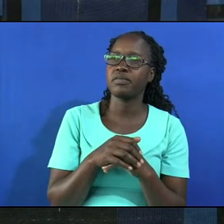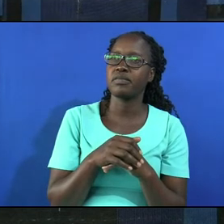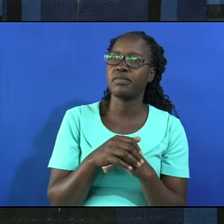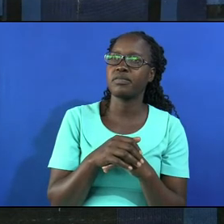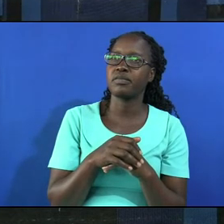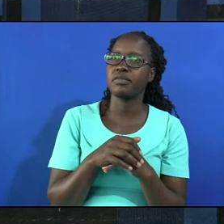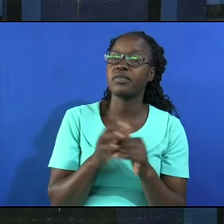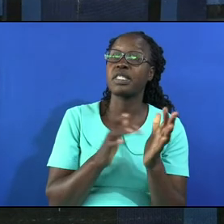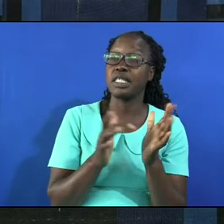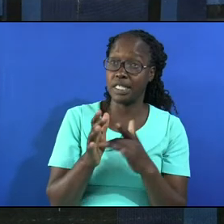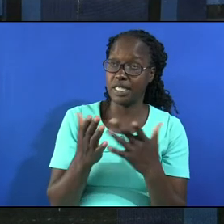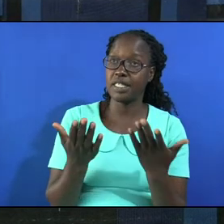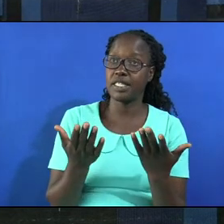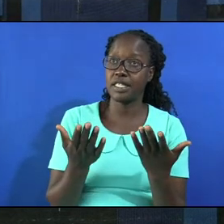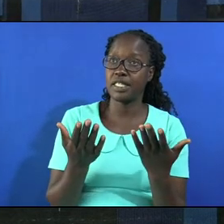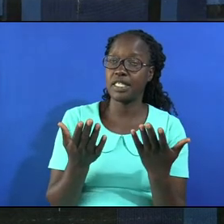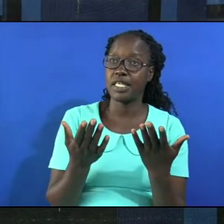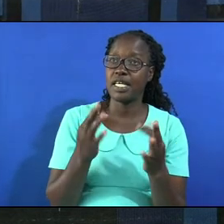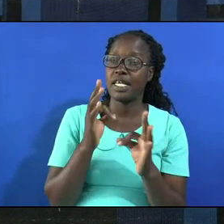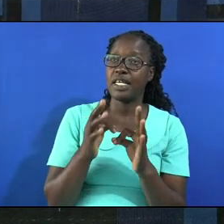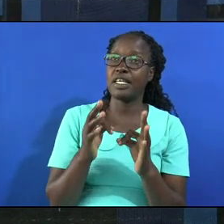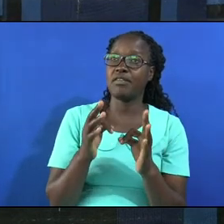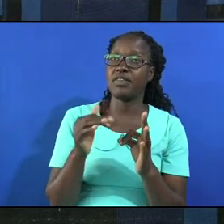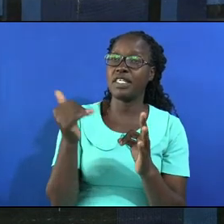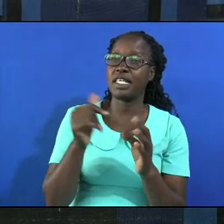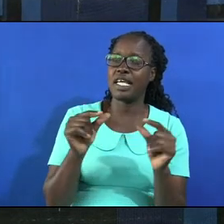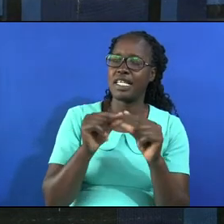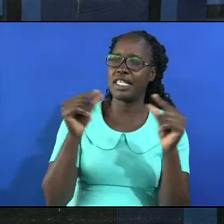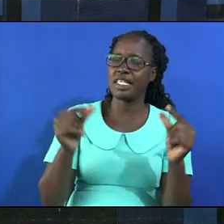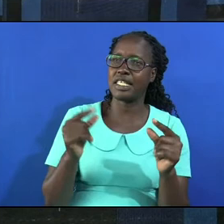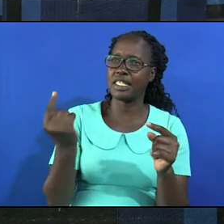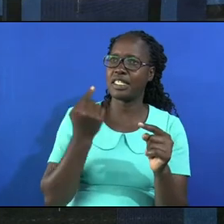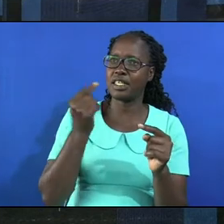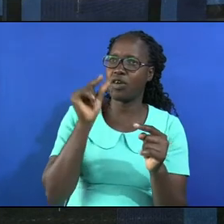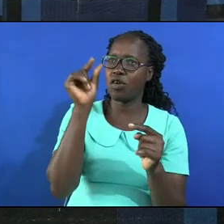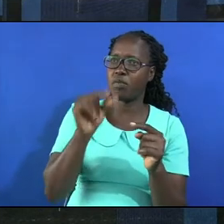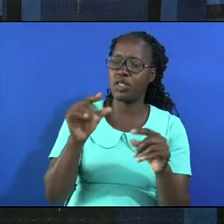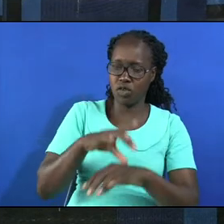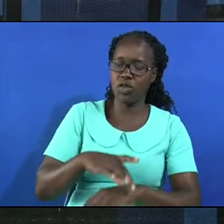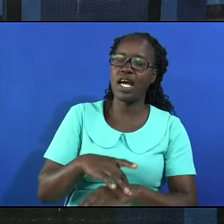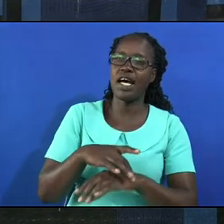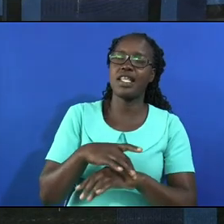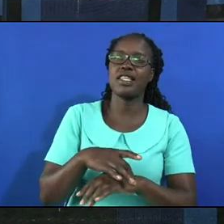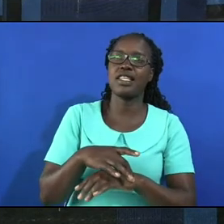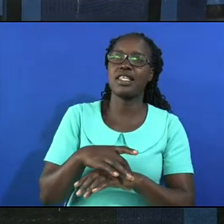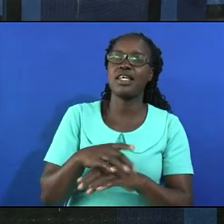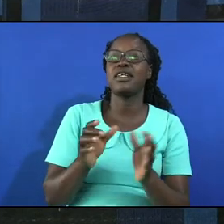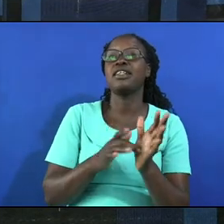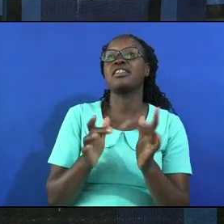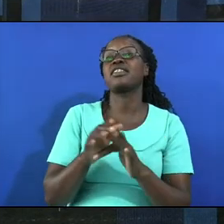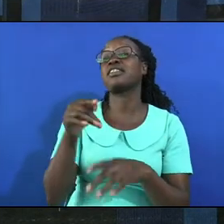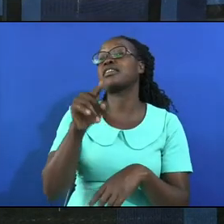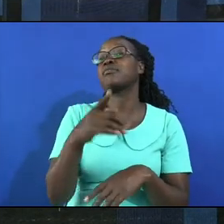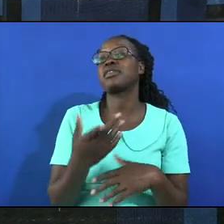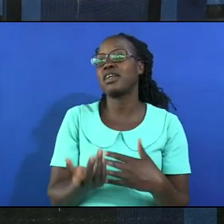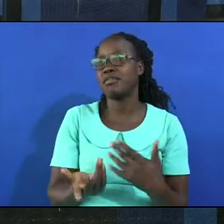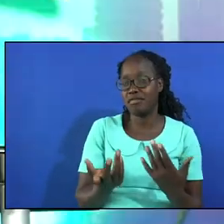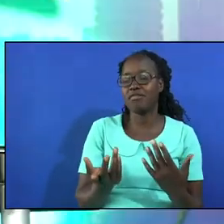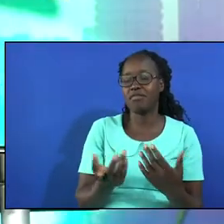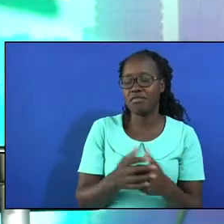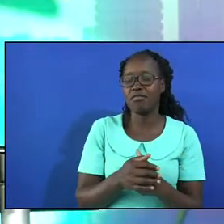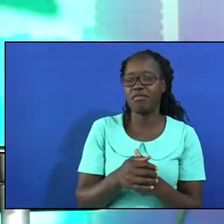let's talk about Jesus. If there is any greatest single person on earth, it is Jesus himself.